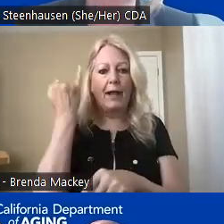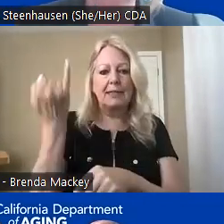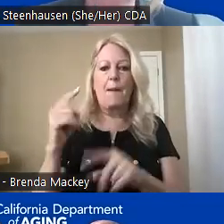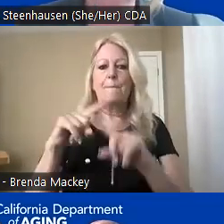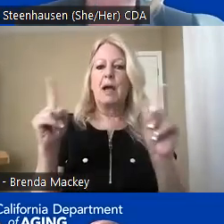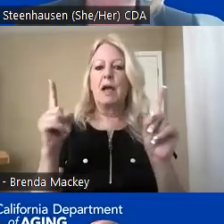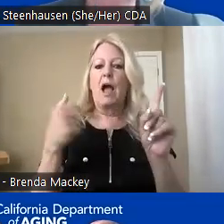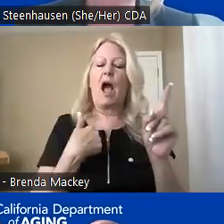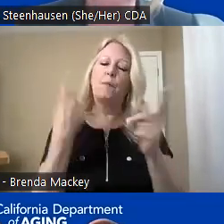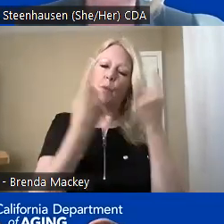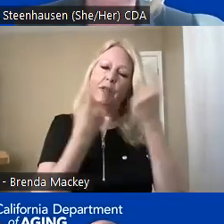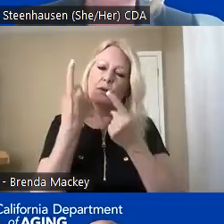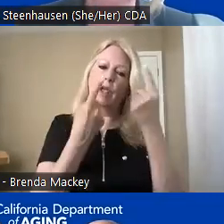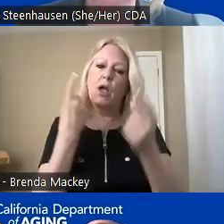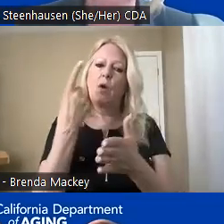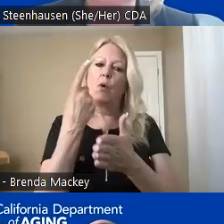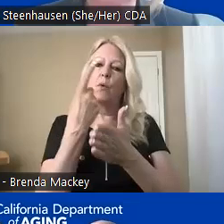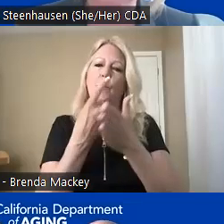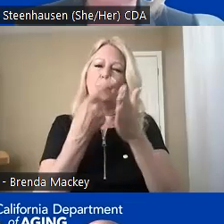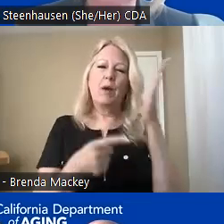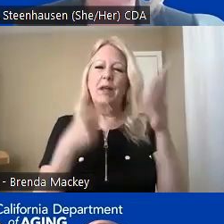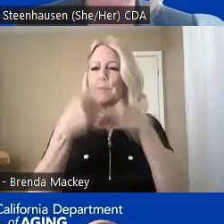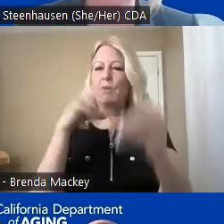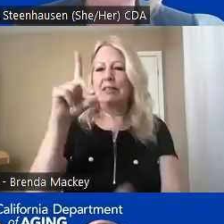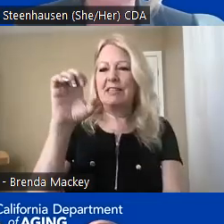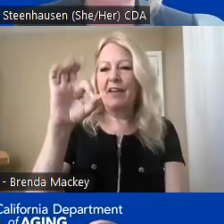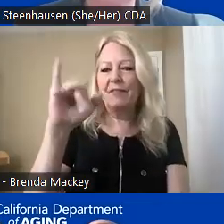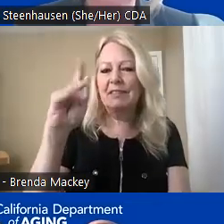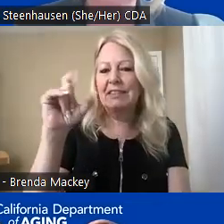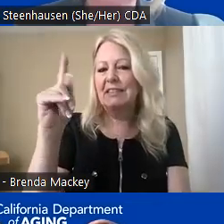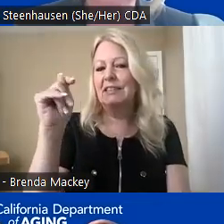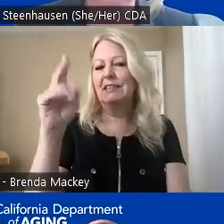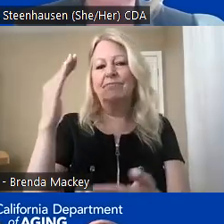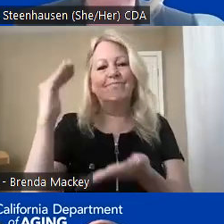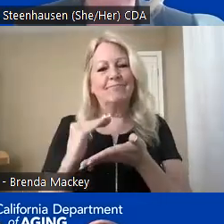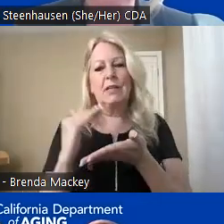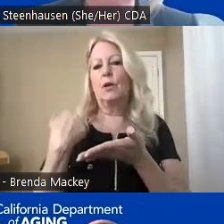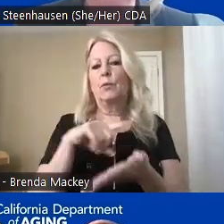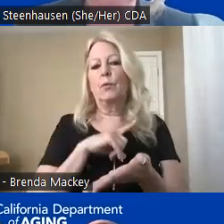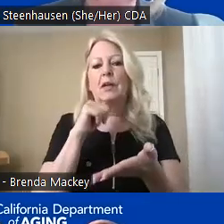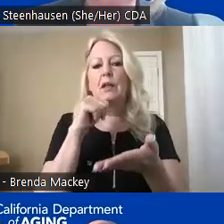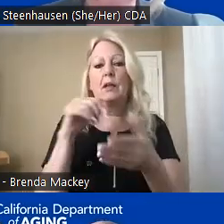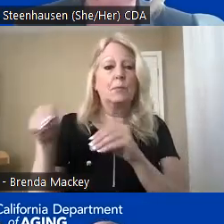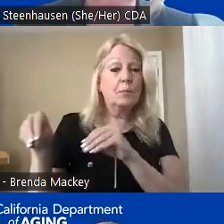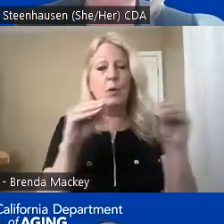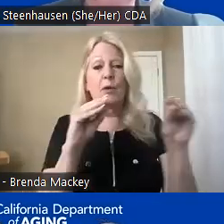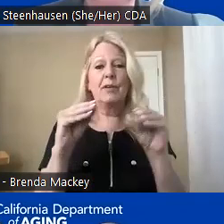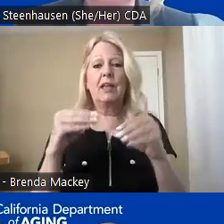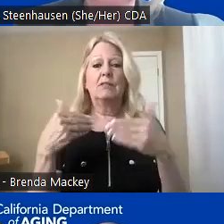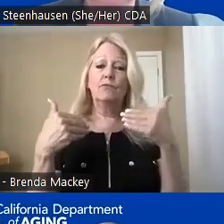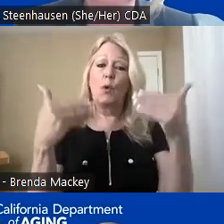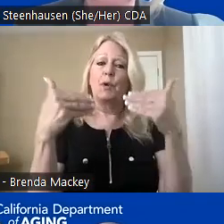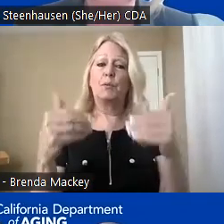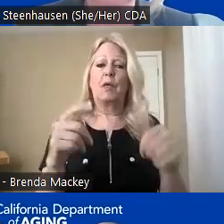a deficit year about how the administration can keep moving forward on long-term